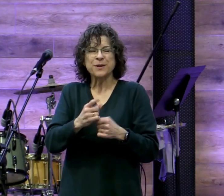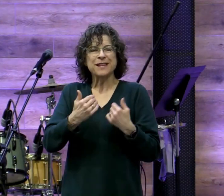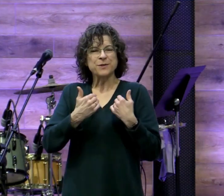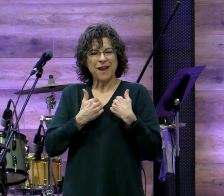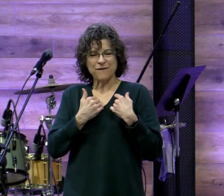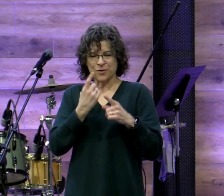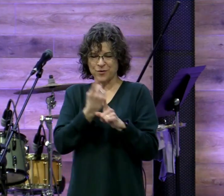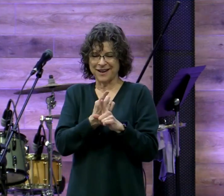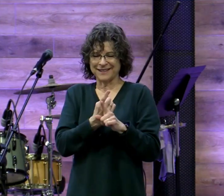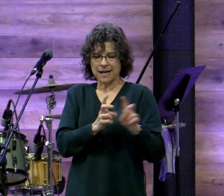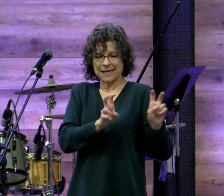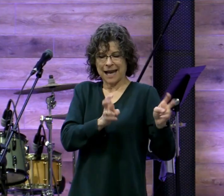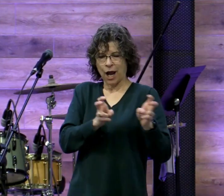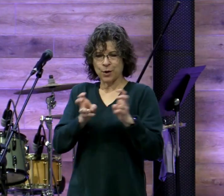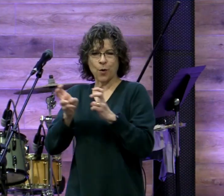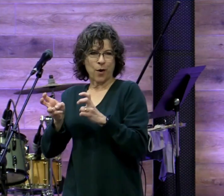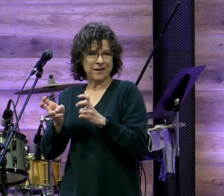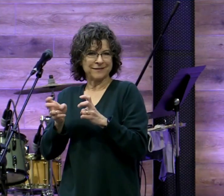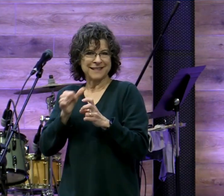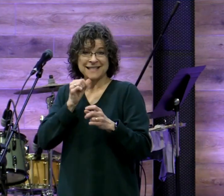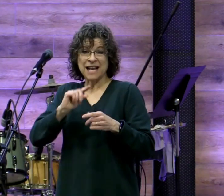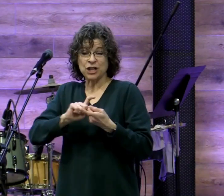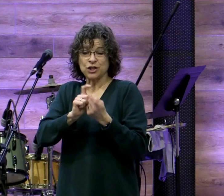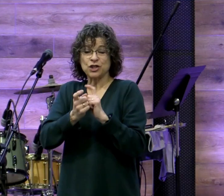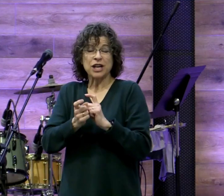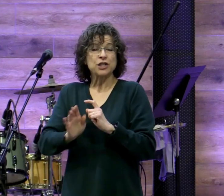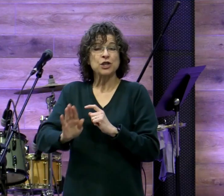heart. So call it a personal legalism.